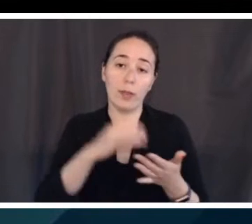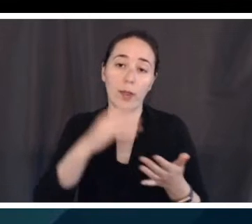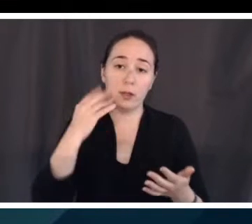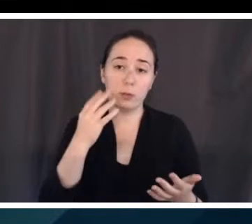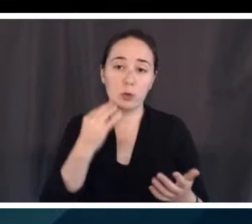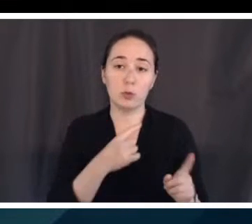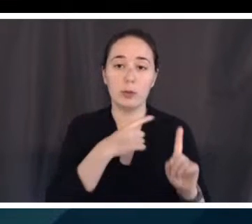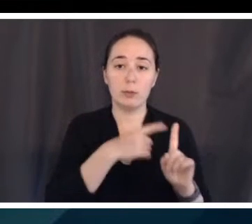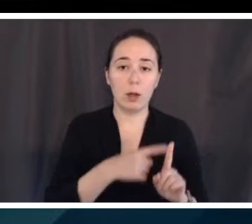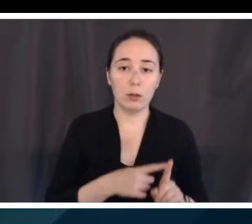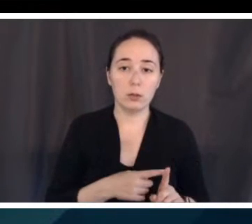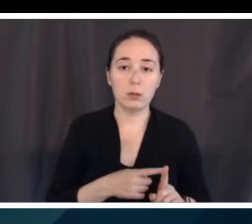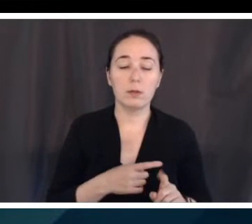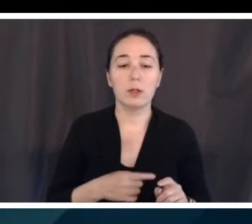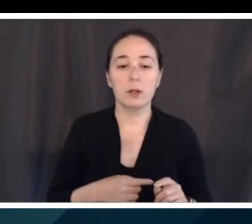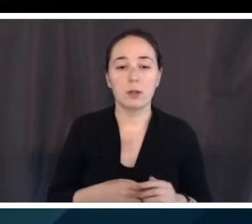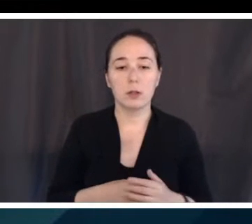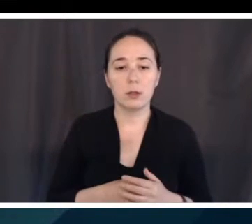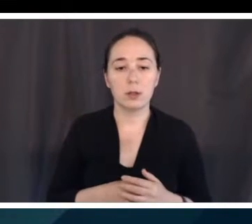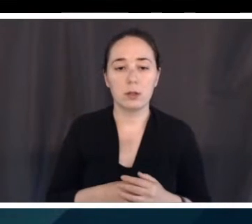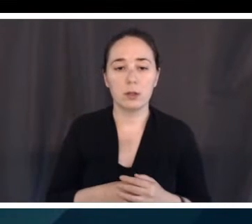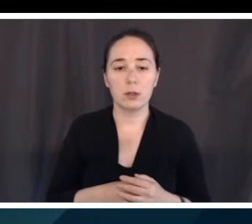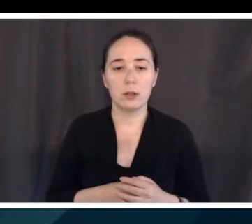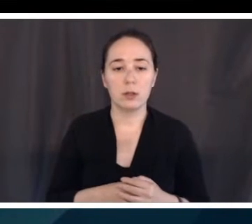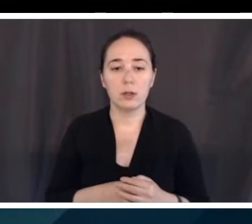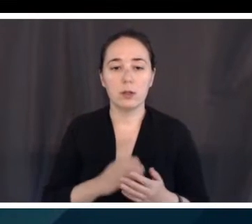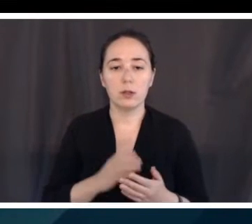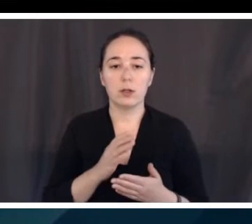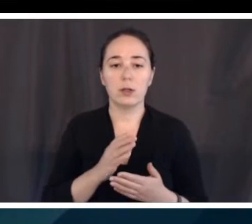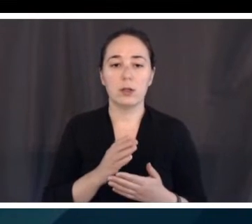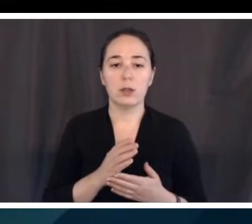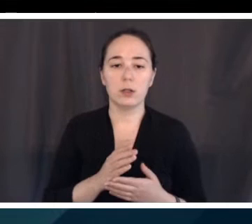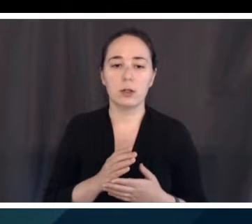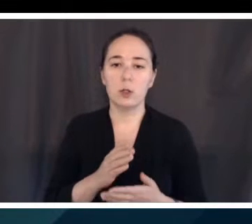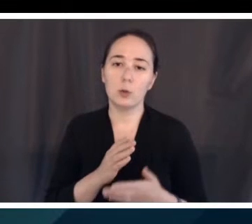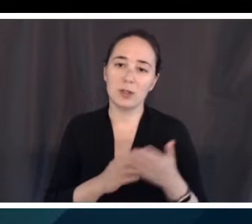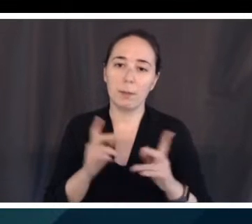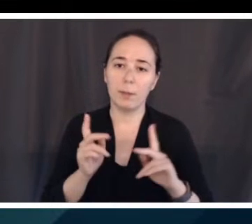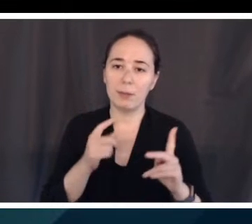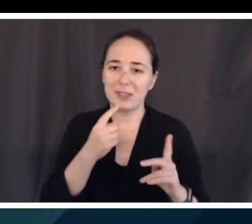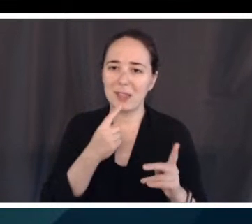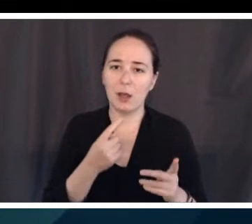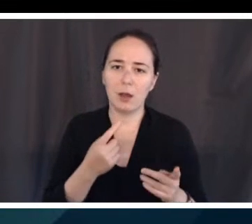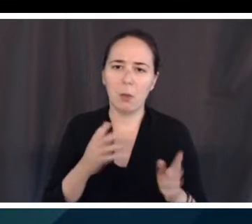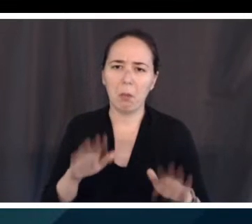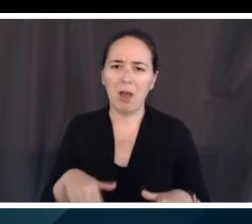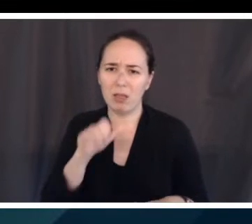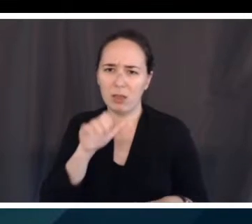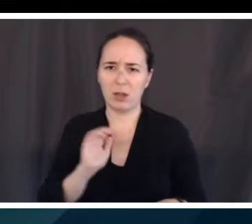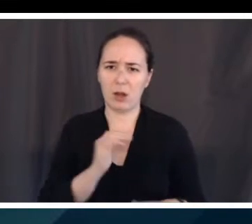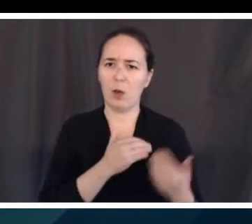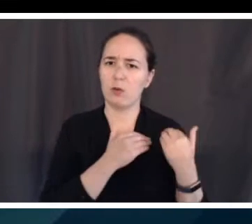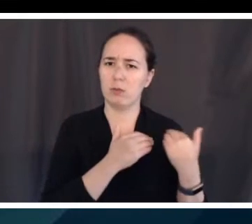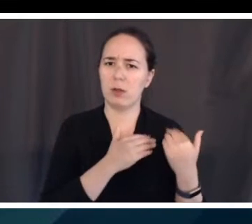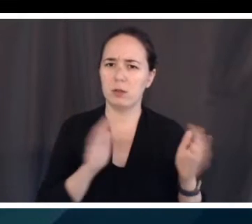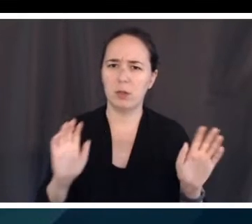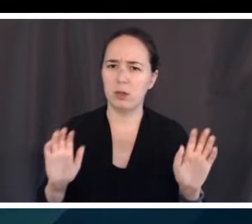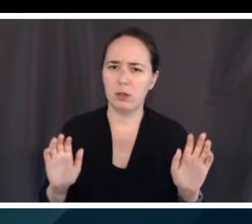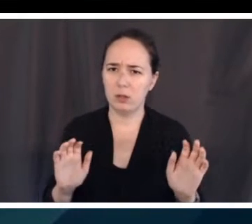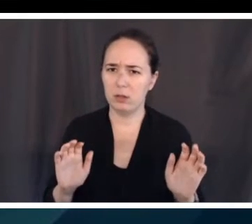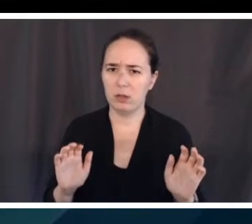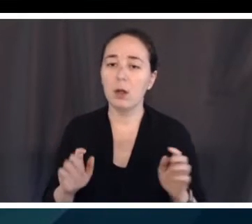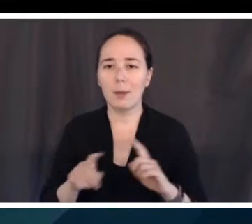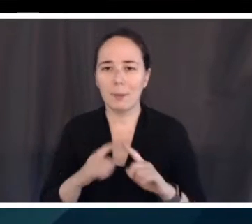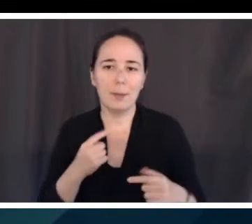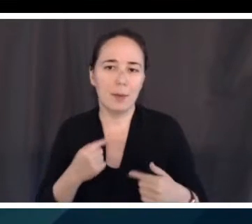some way might say that that's not incumbent upon us, but it is, because we